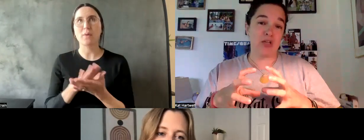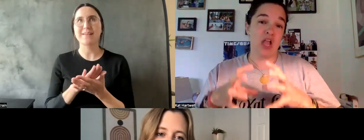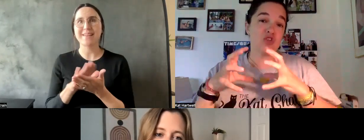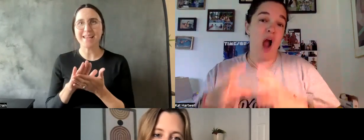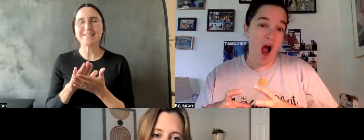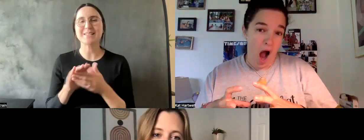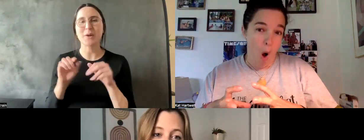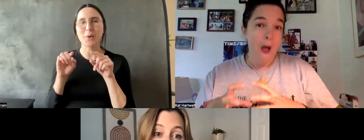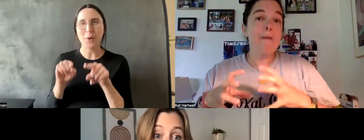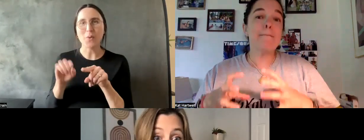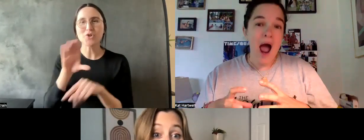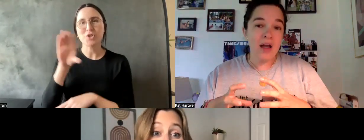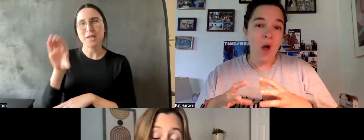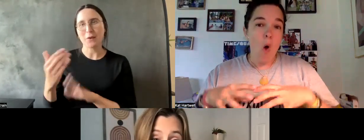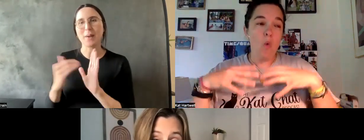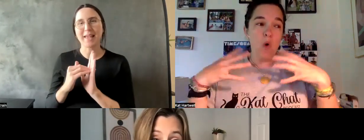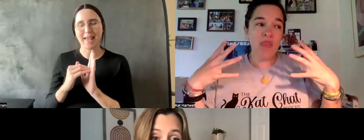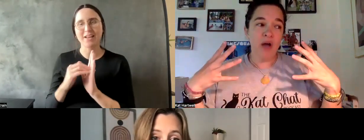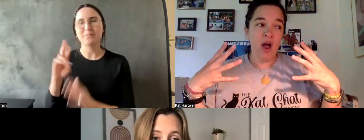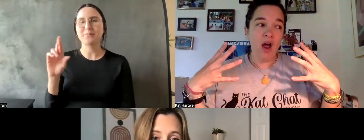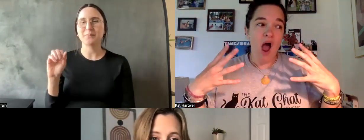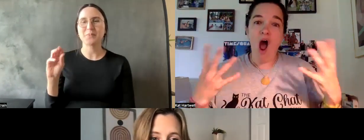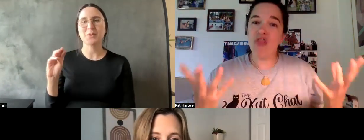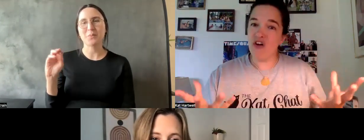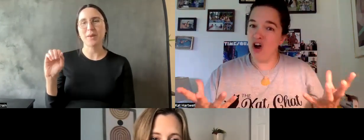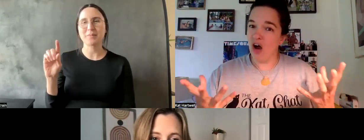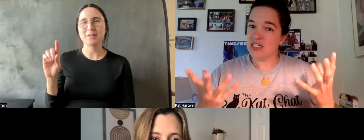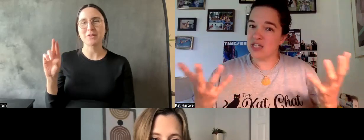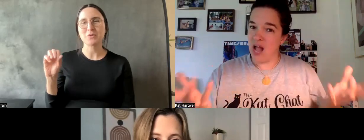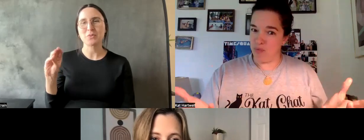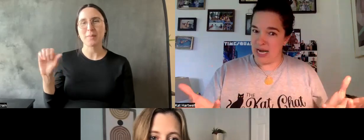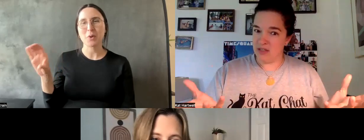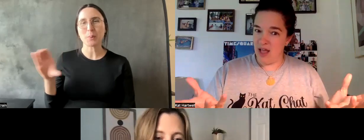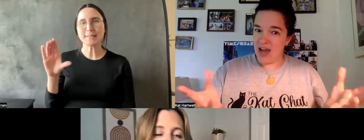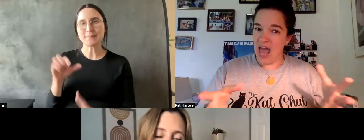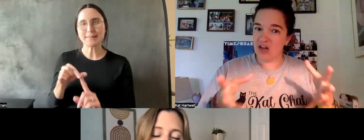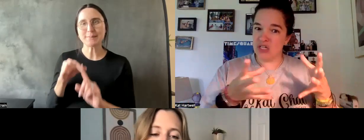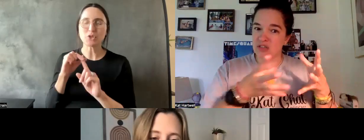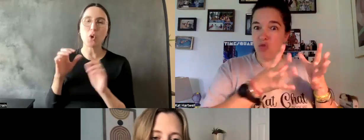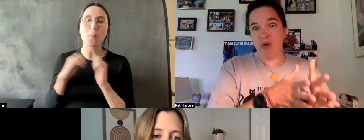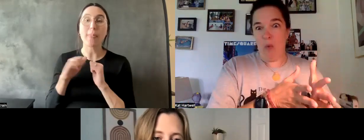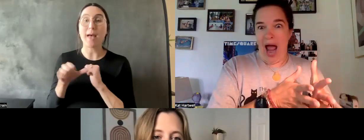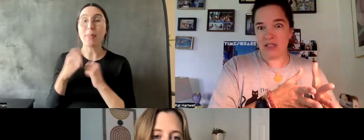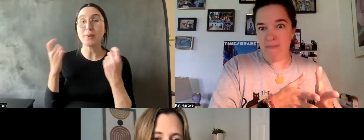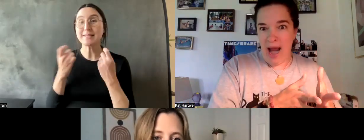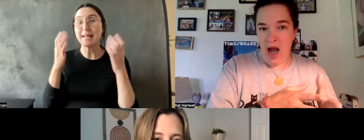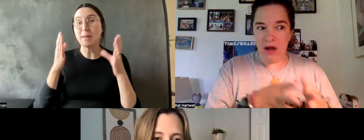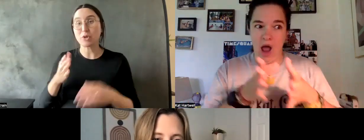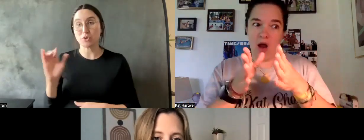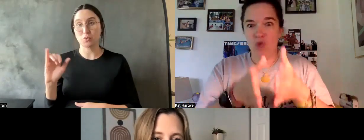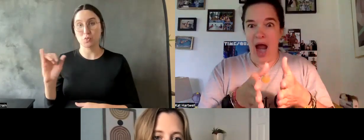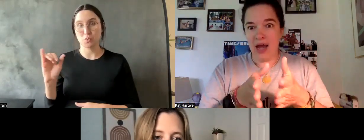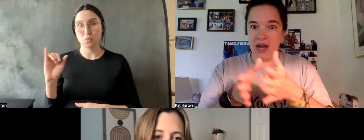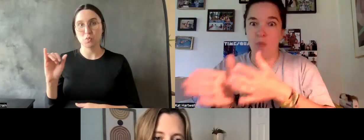Christmas special in Chicago, but with other celebrities, Yeah. not just the three wise